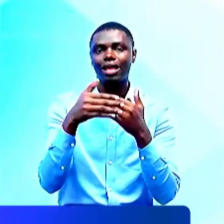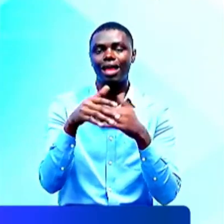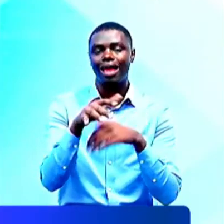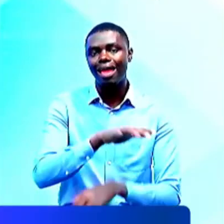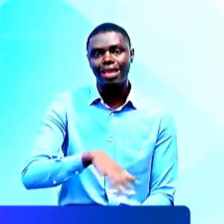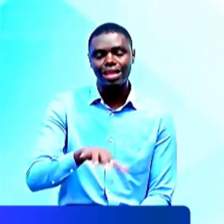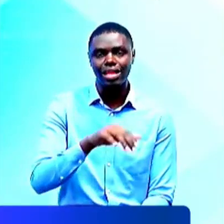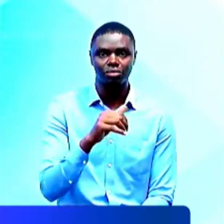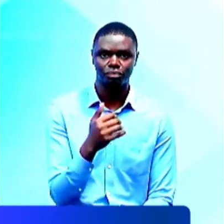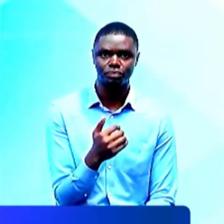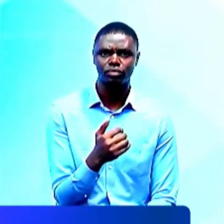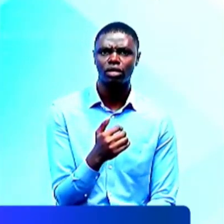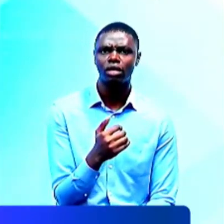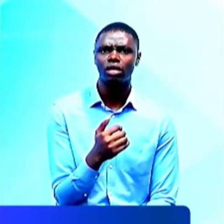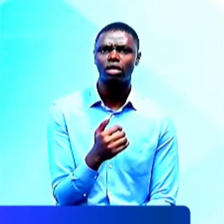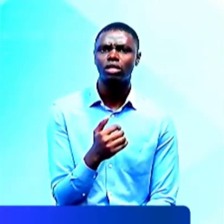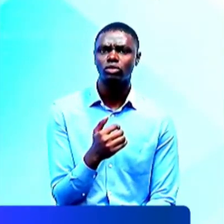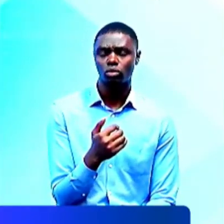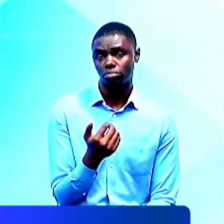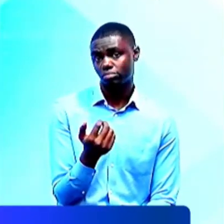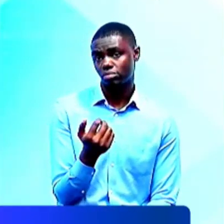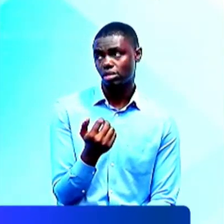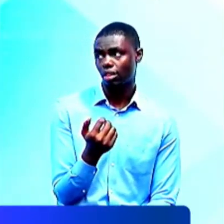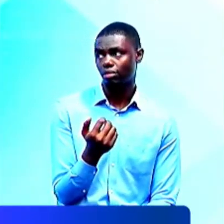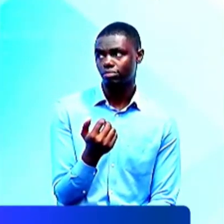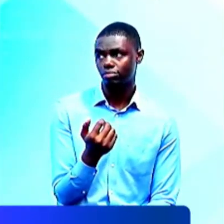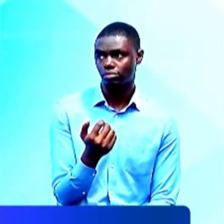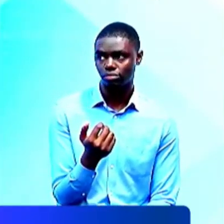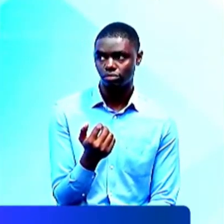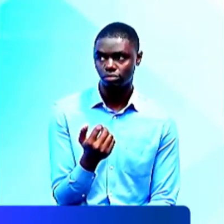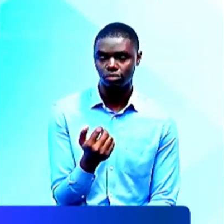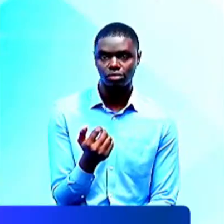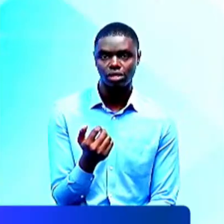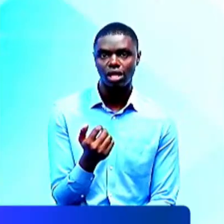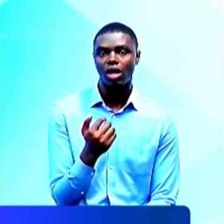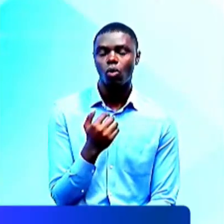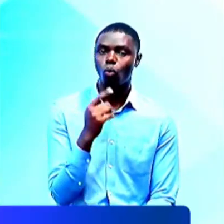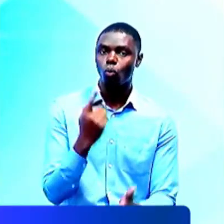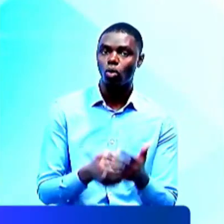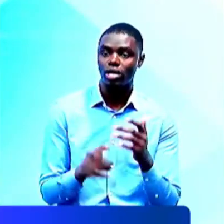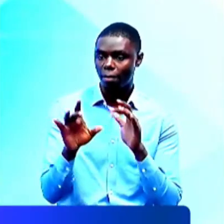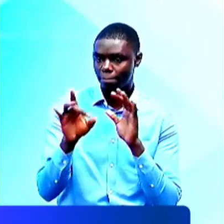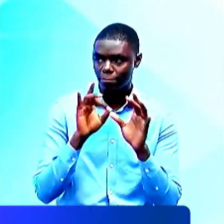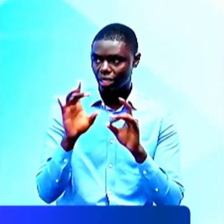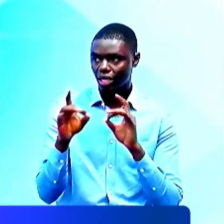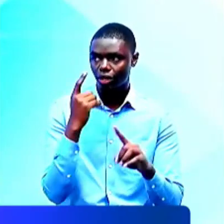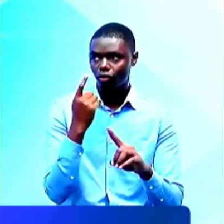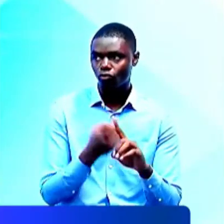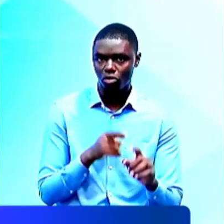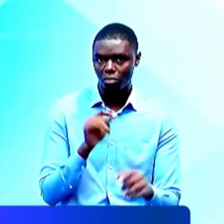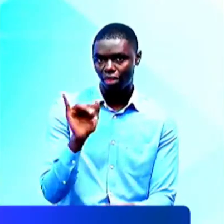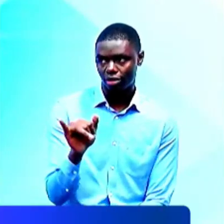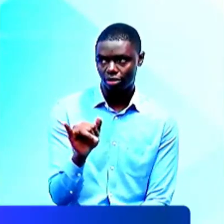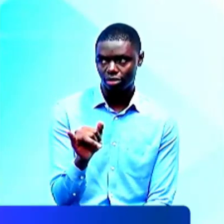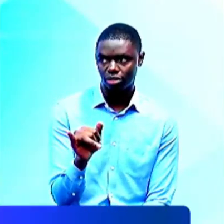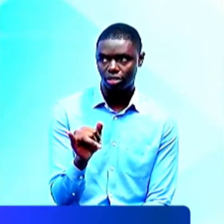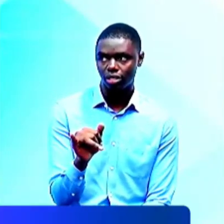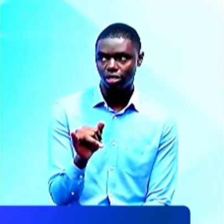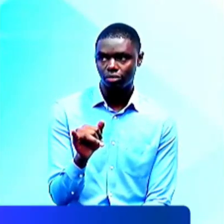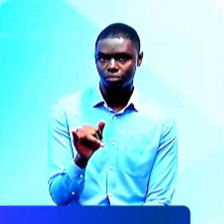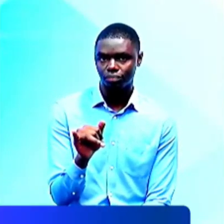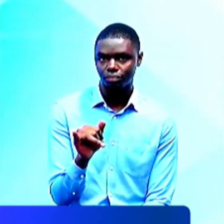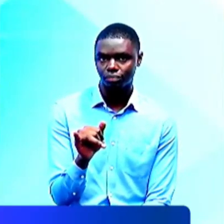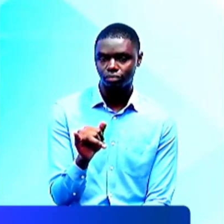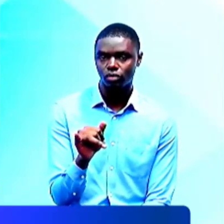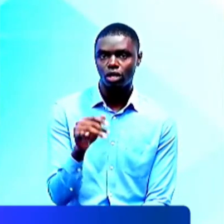there. So what marks I'm picking? Yeah? Places like, yeah. What I'm picking from what you do not want to say. Yeah. You know what